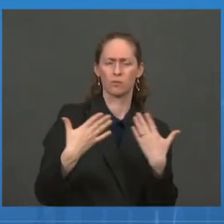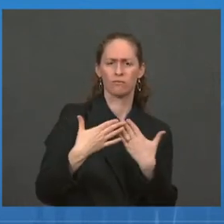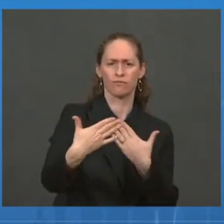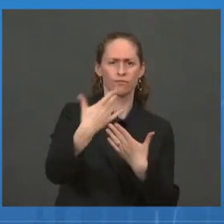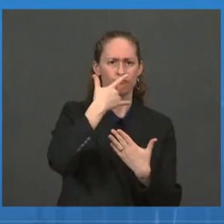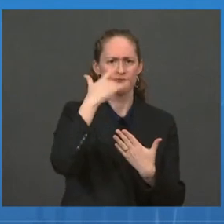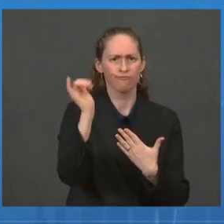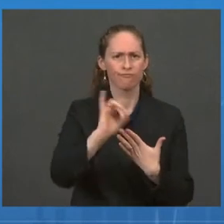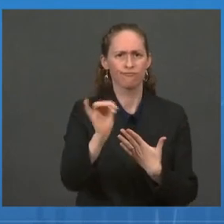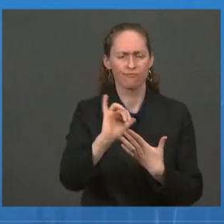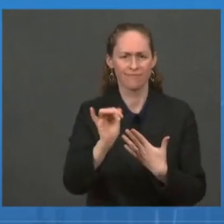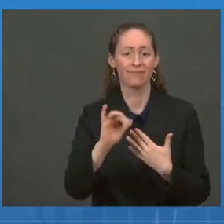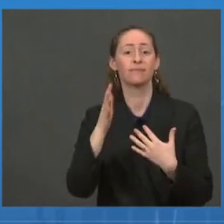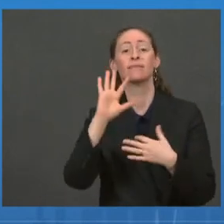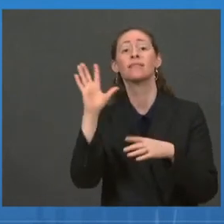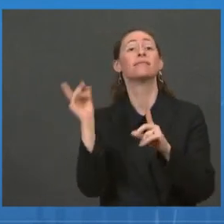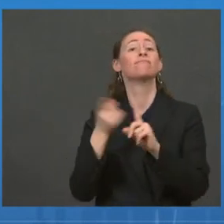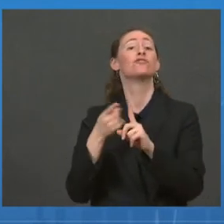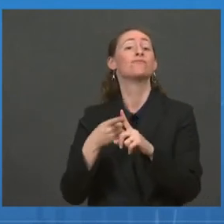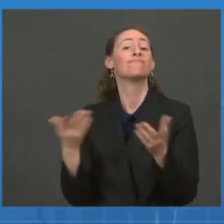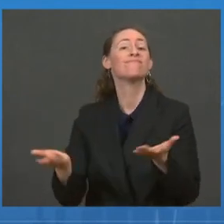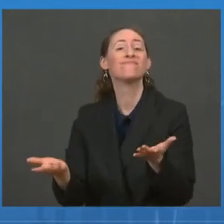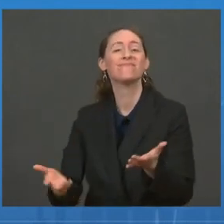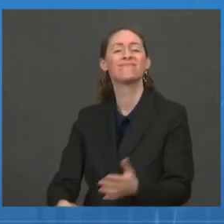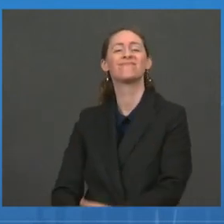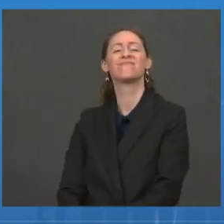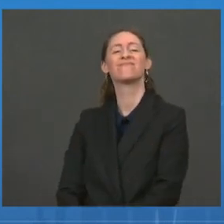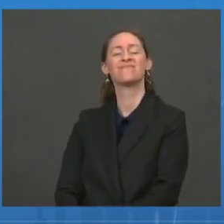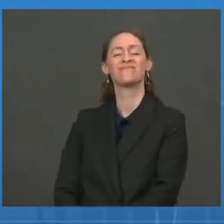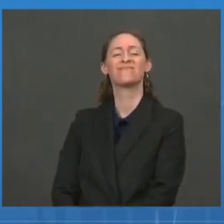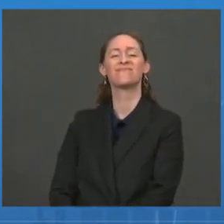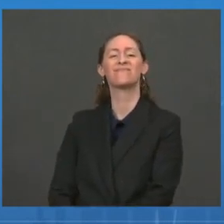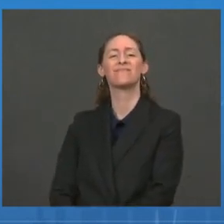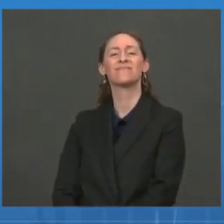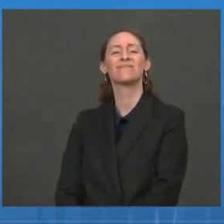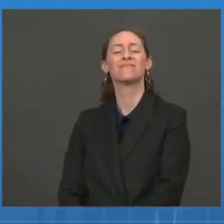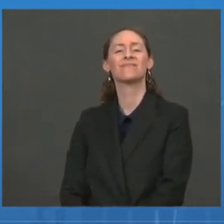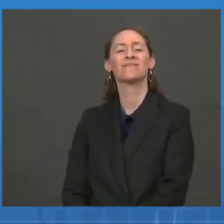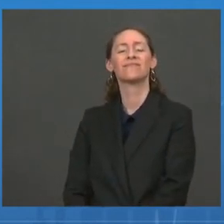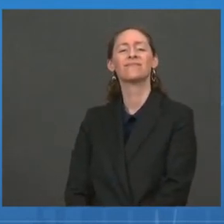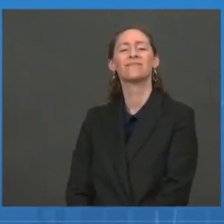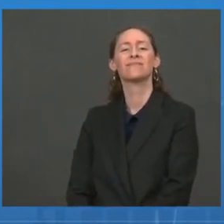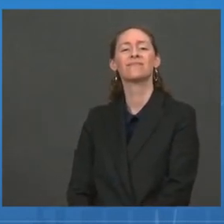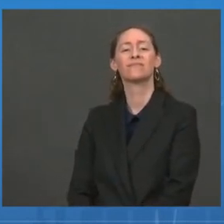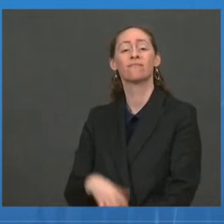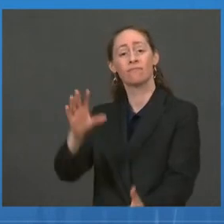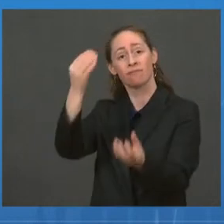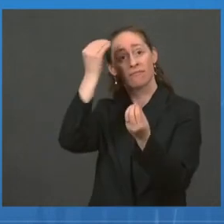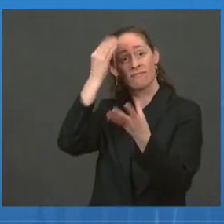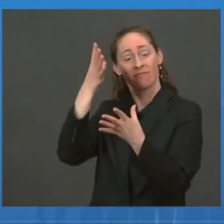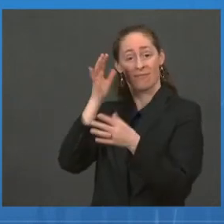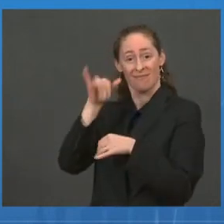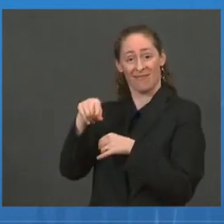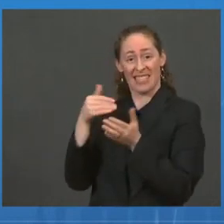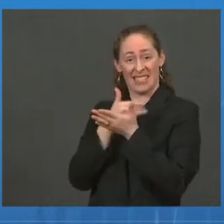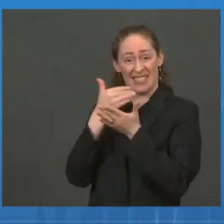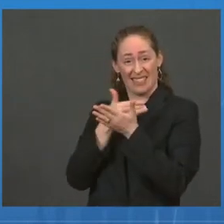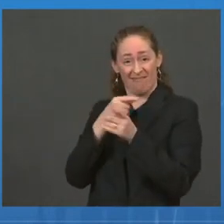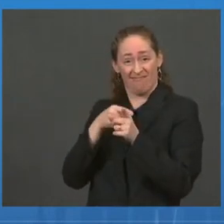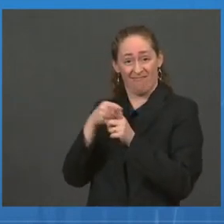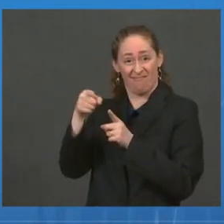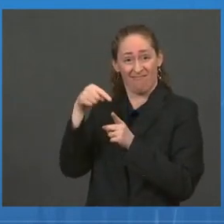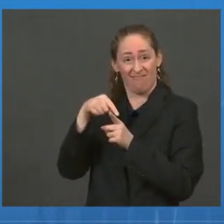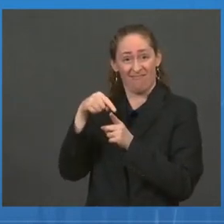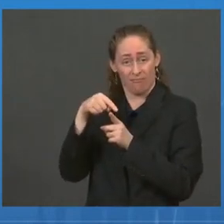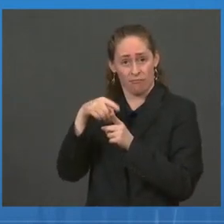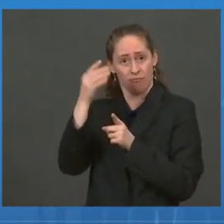this new variant is a cause for concern but not panic because we now have the tools we need